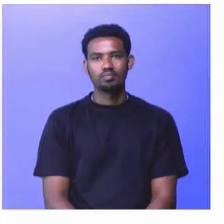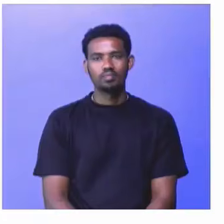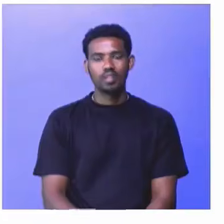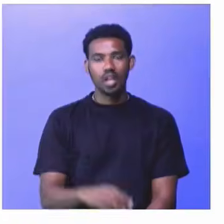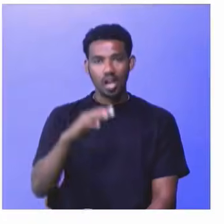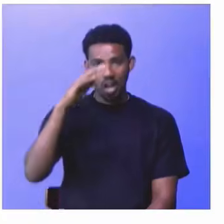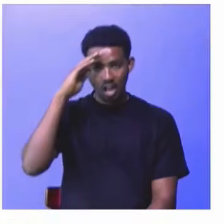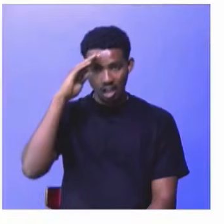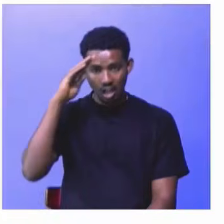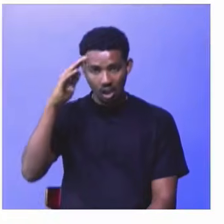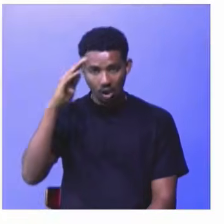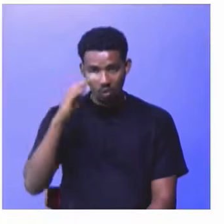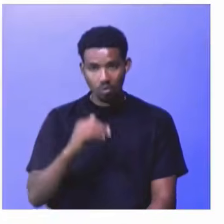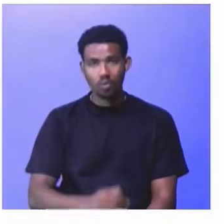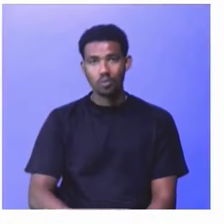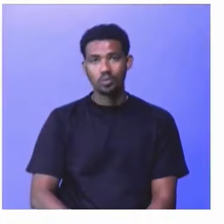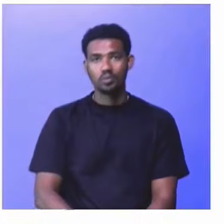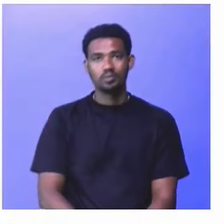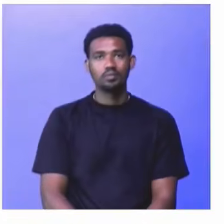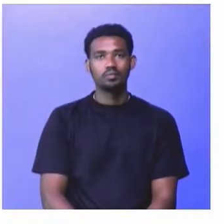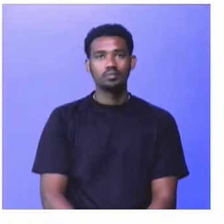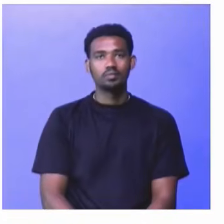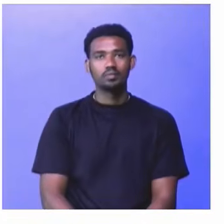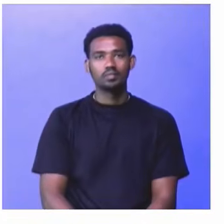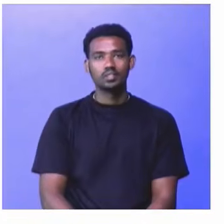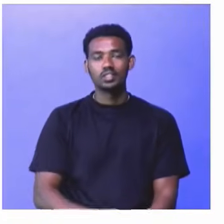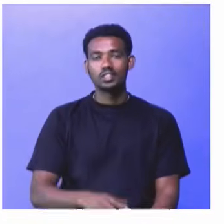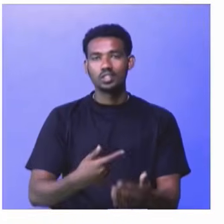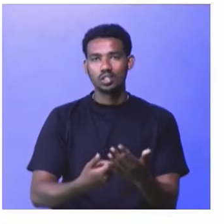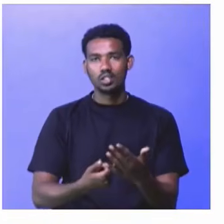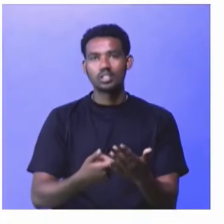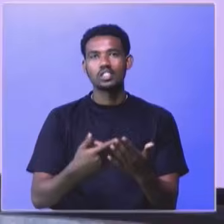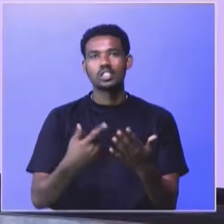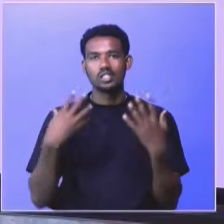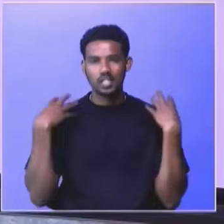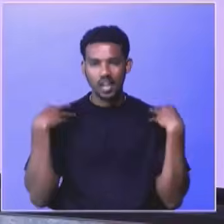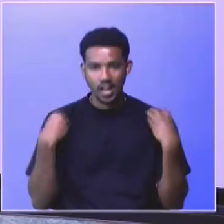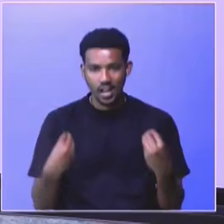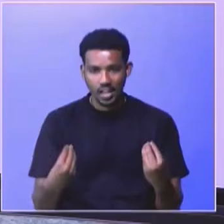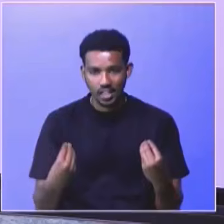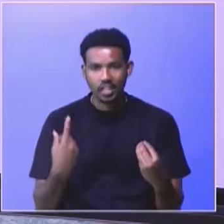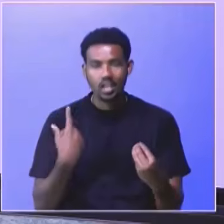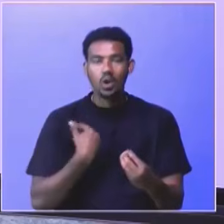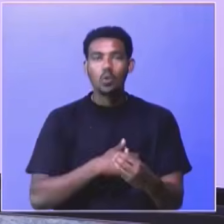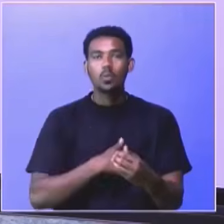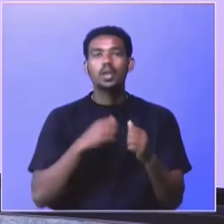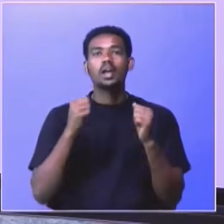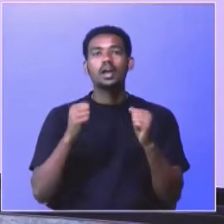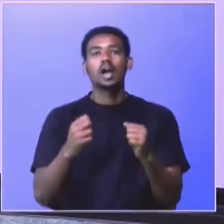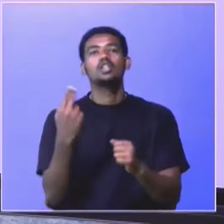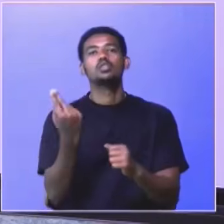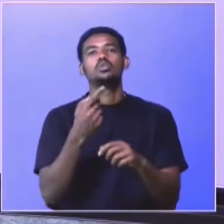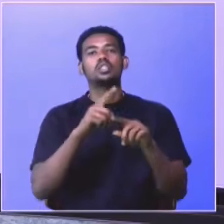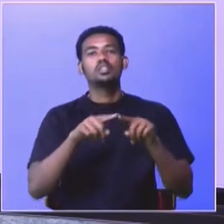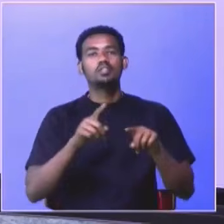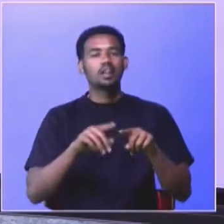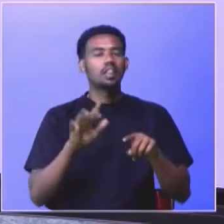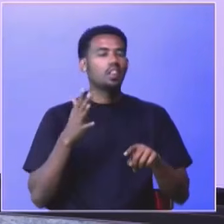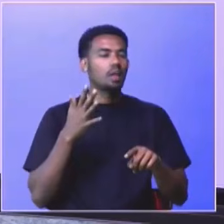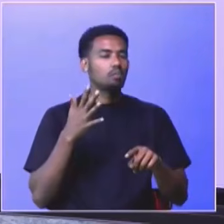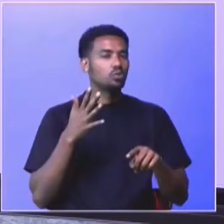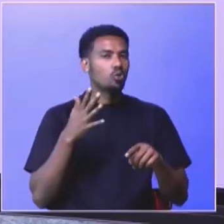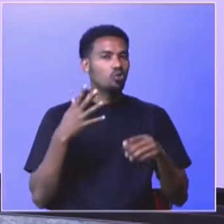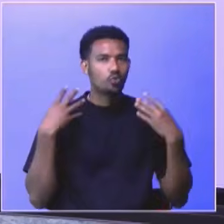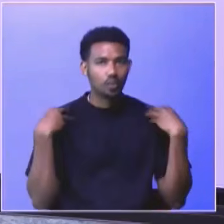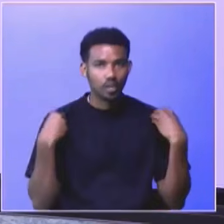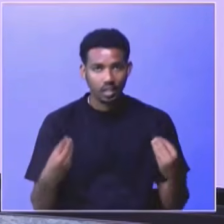Saying hello. This is greeting. So you can use different types of greeting.